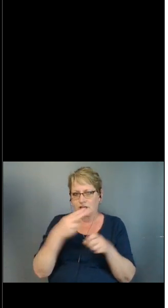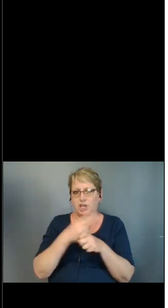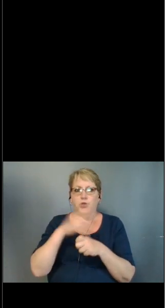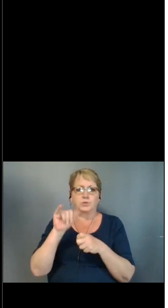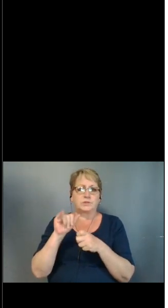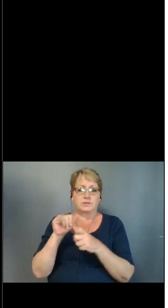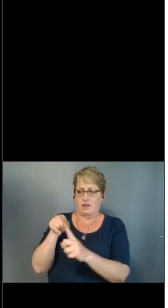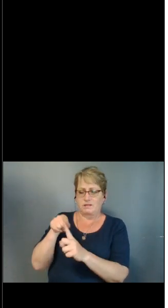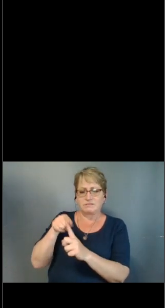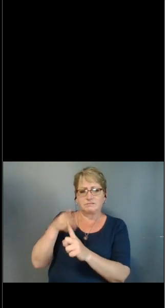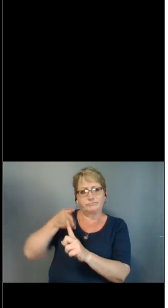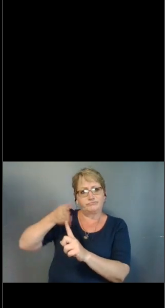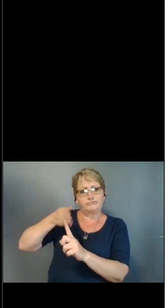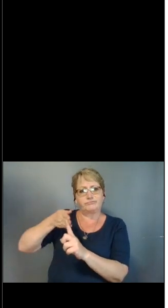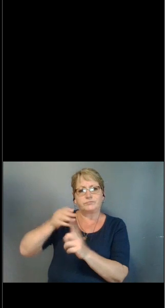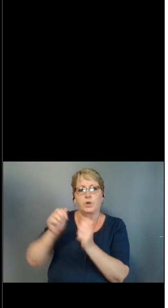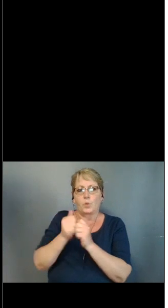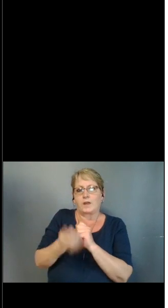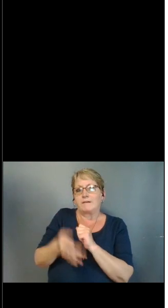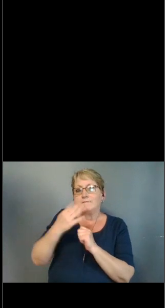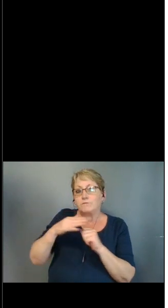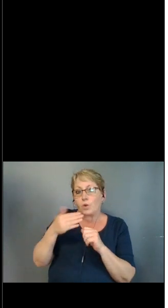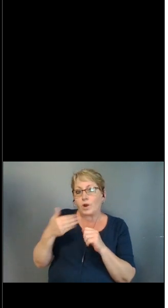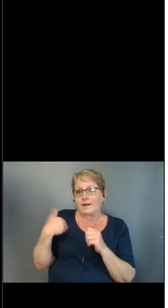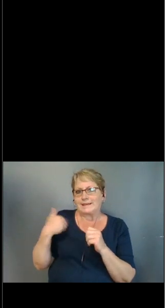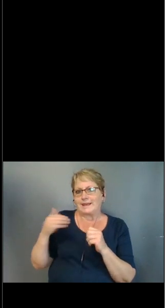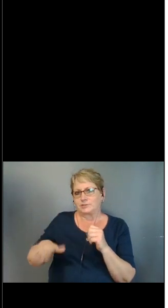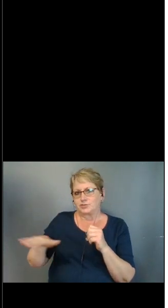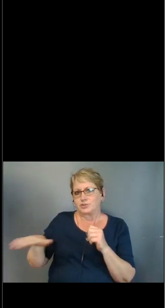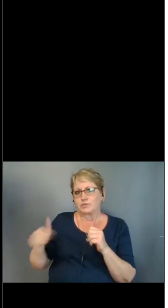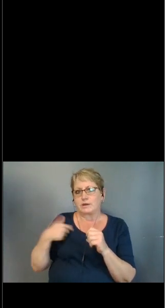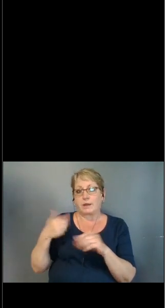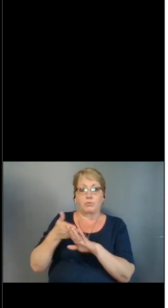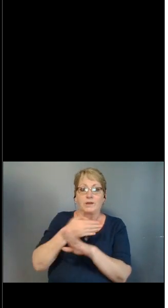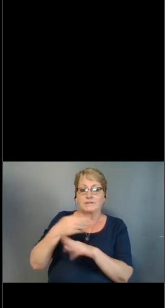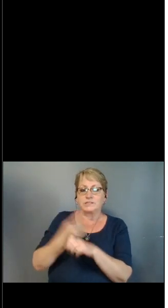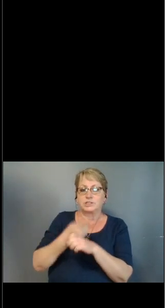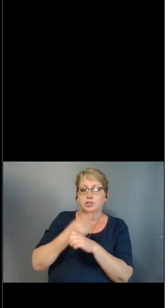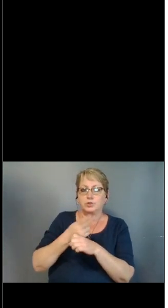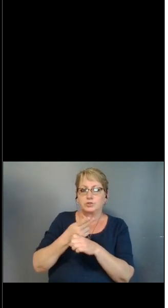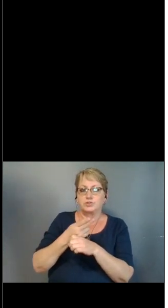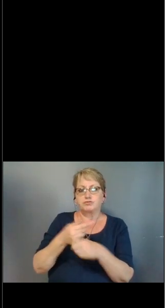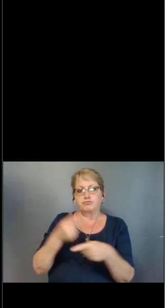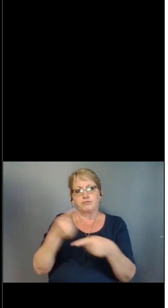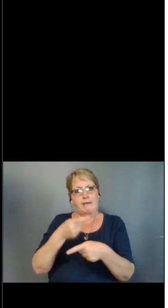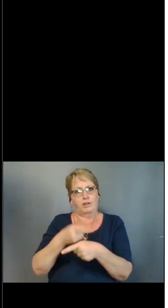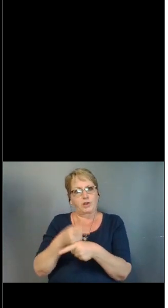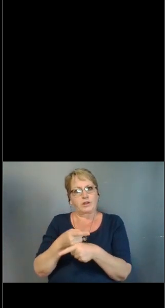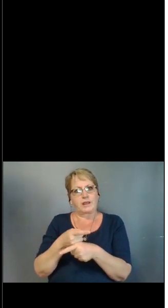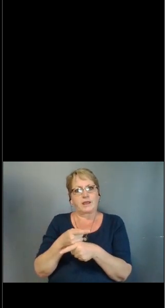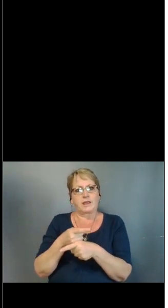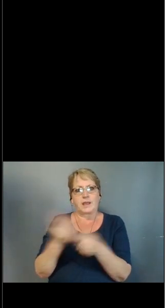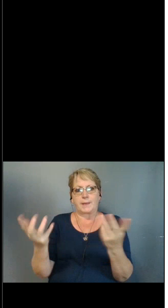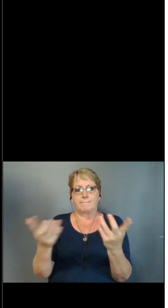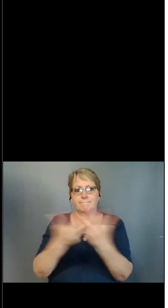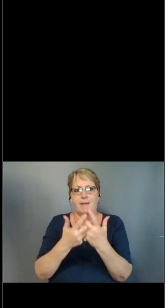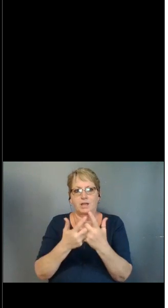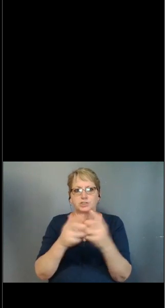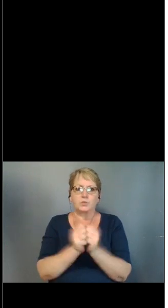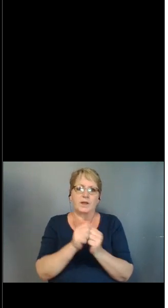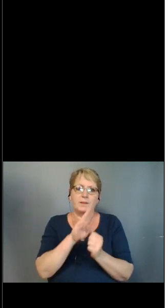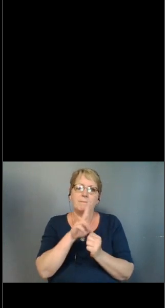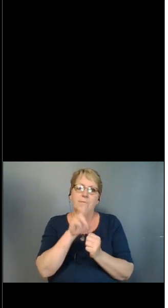frequently with my four small children. I previously had used it to regularly match up with bus